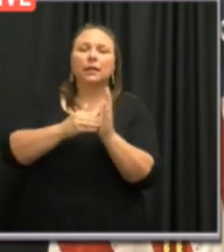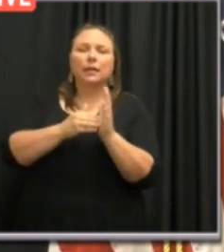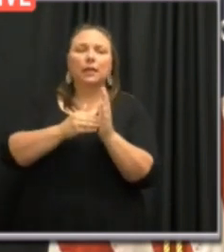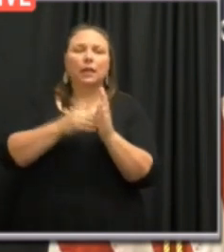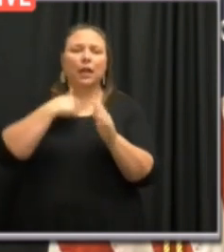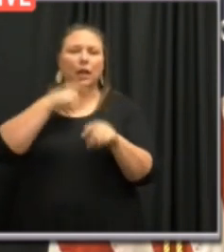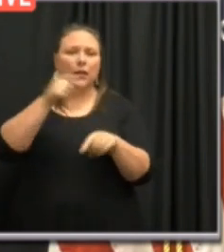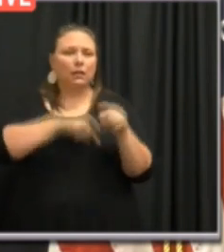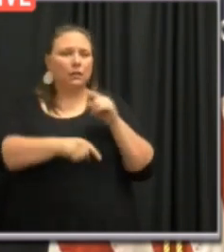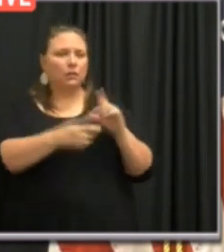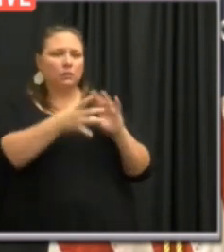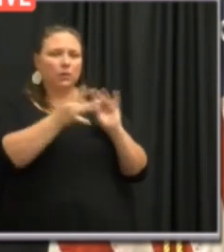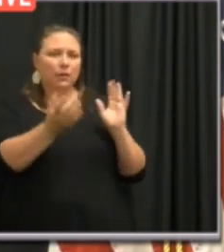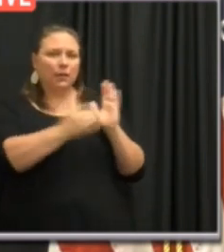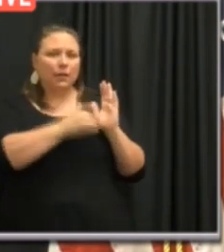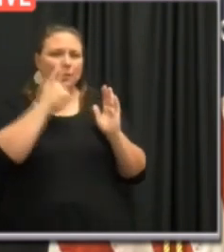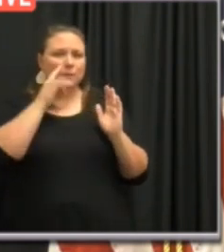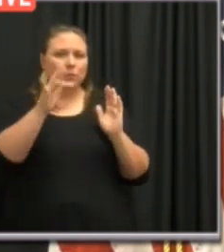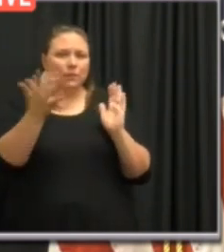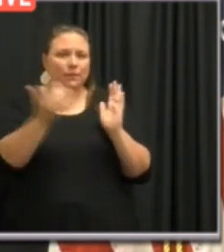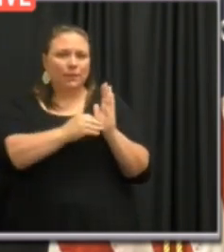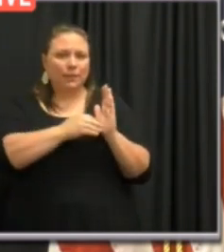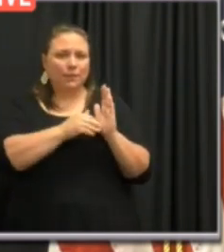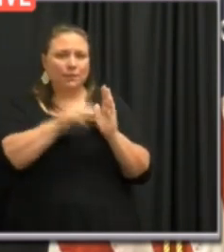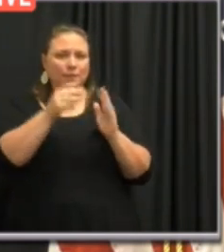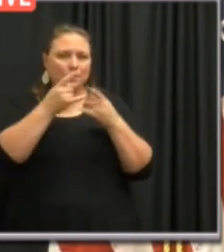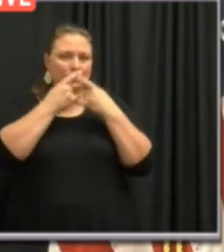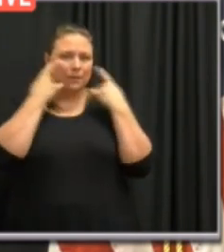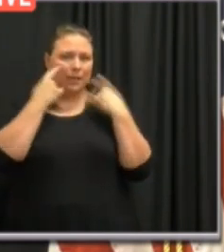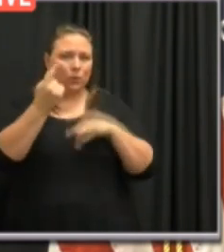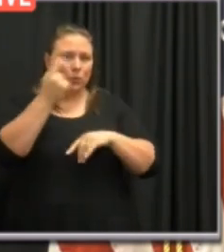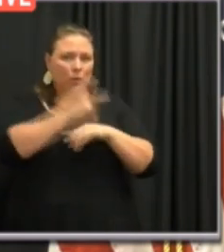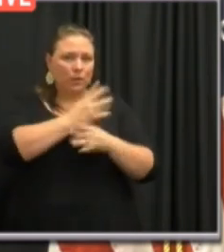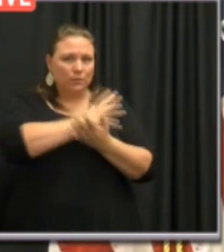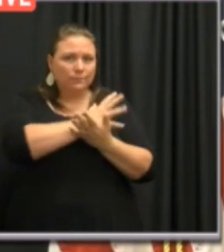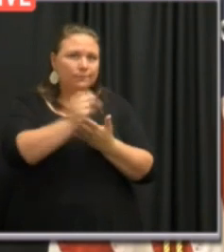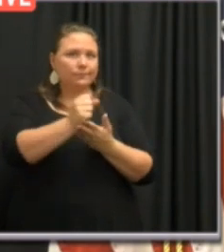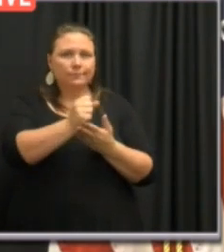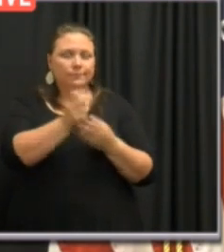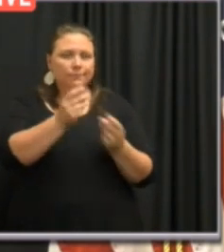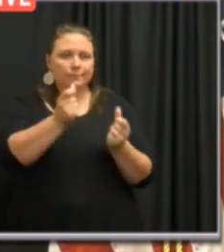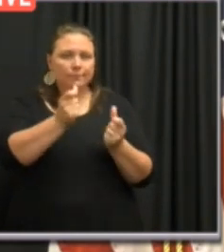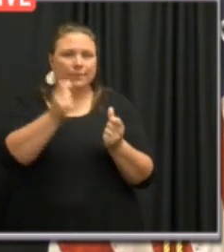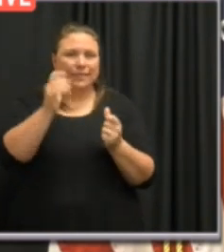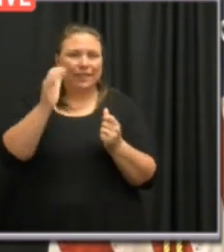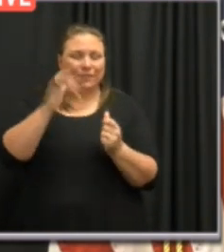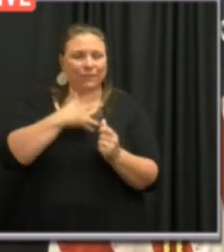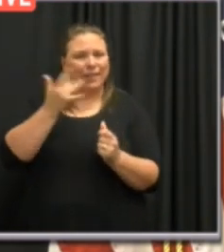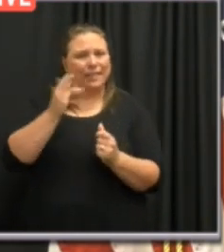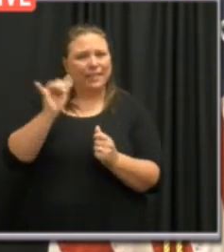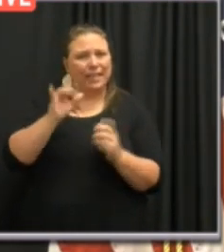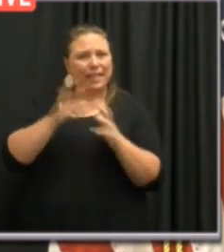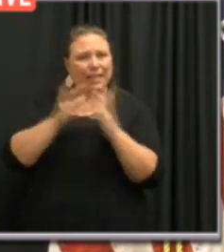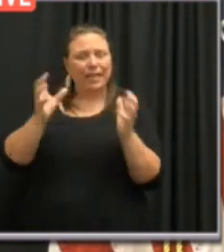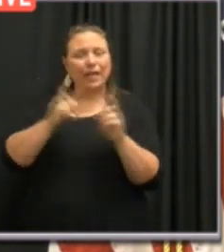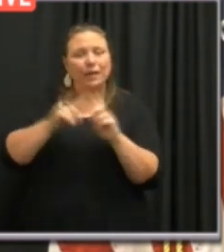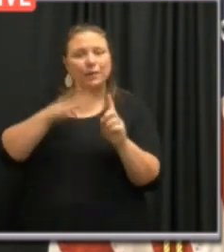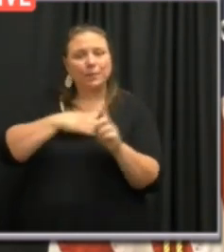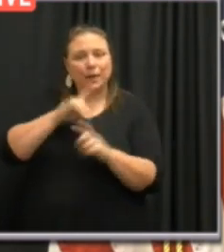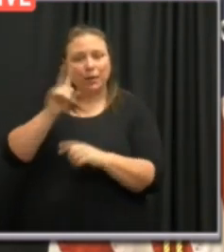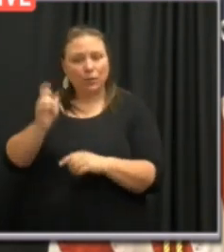because 25,000 masks in one day in a matter of hours just seems like a lot. So my questions